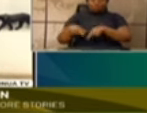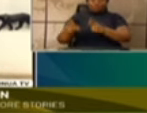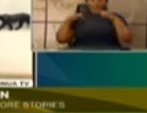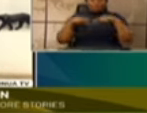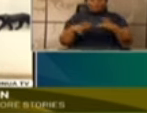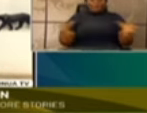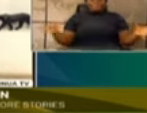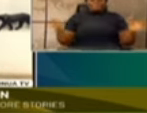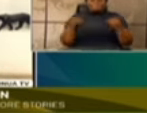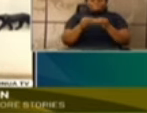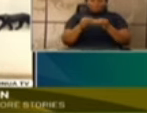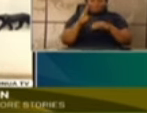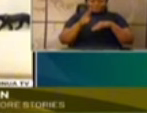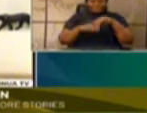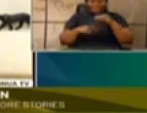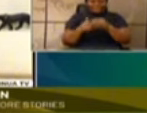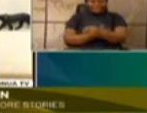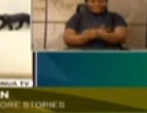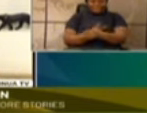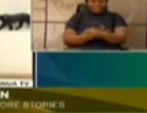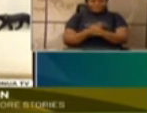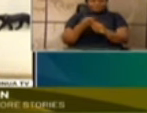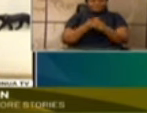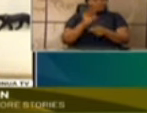Ghana. But from